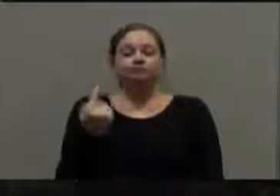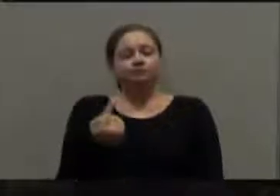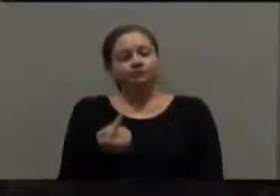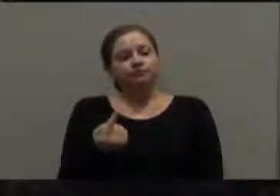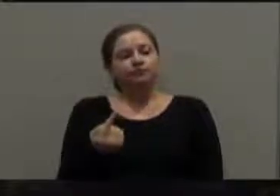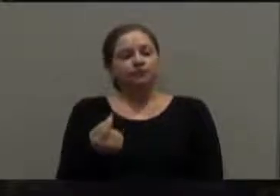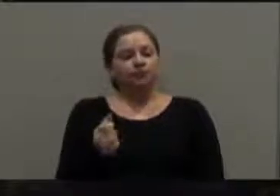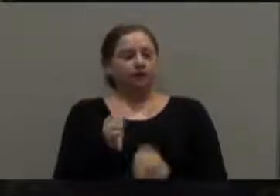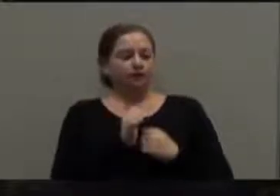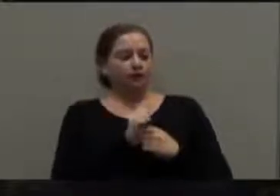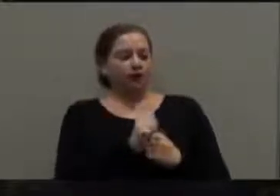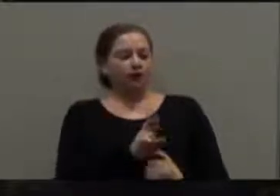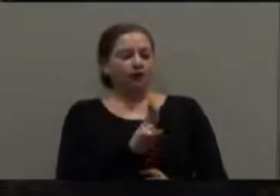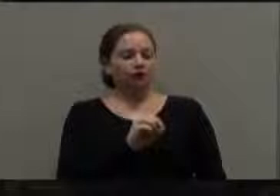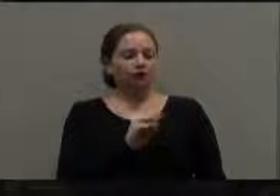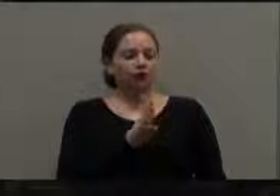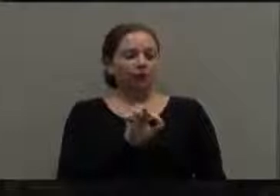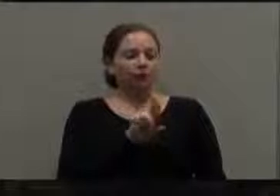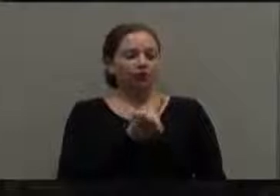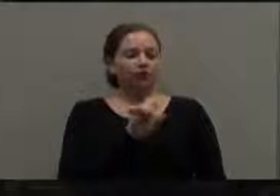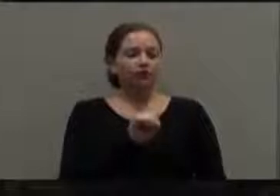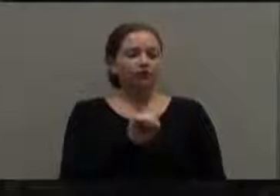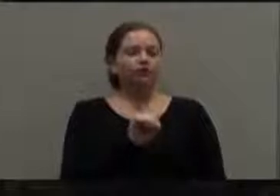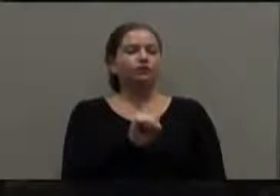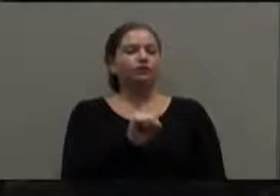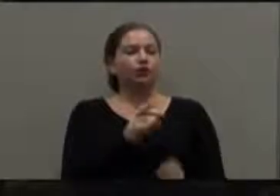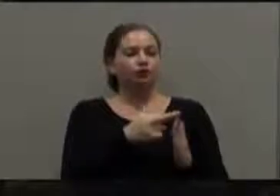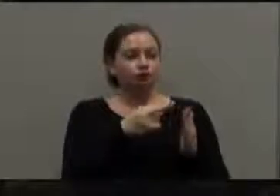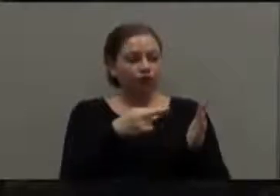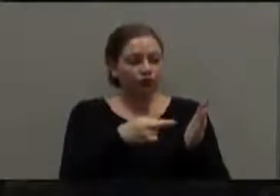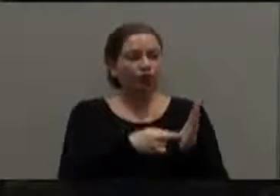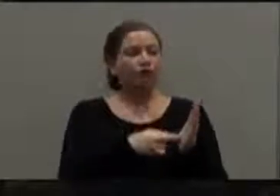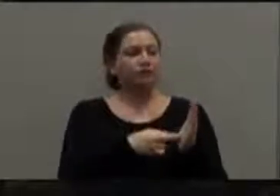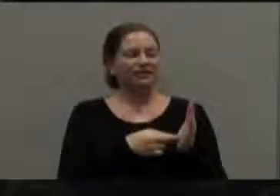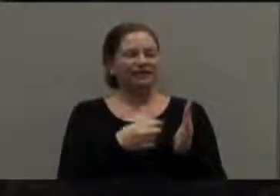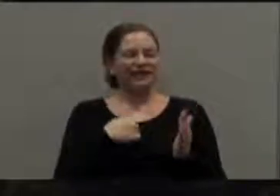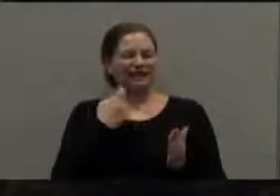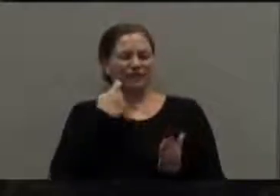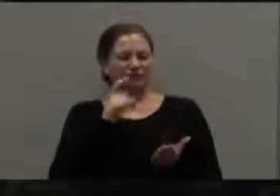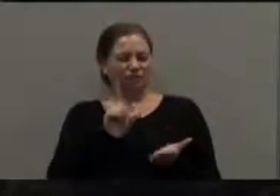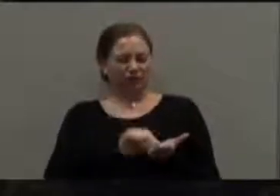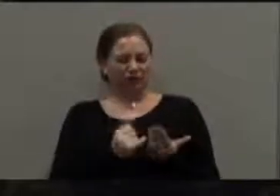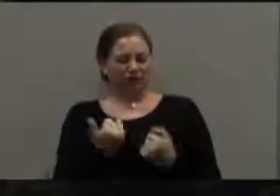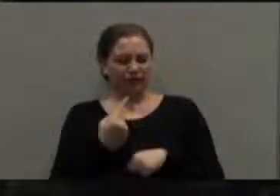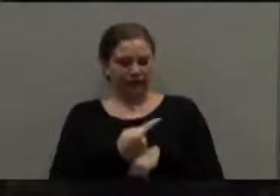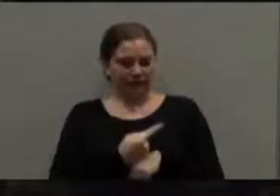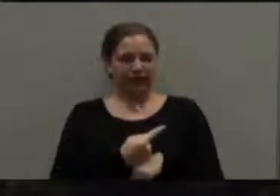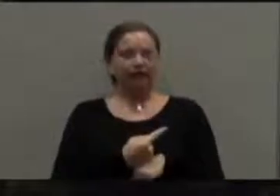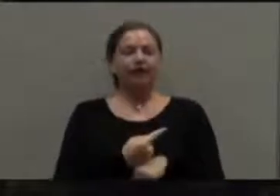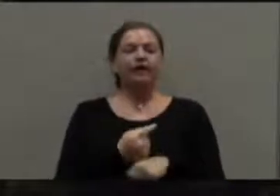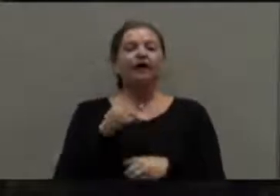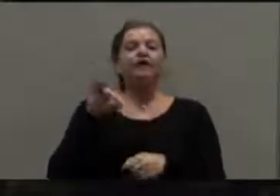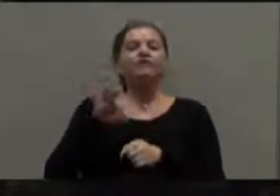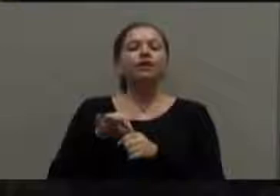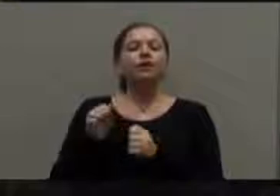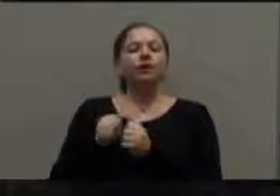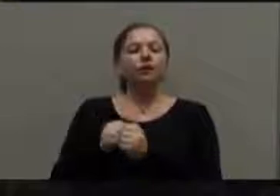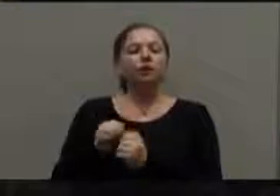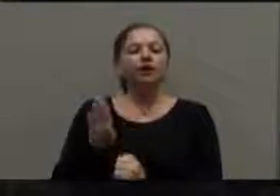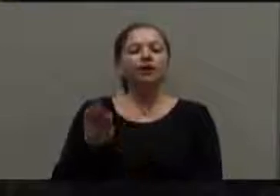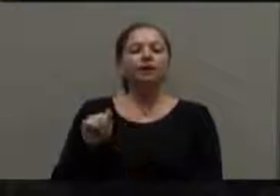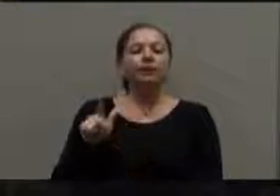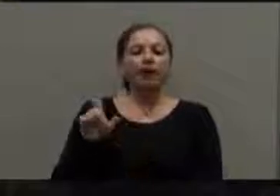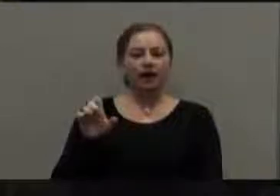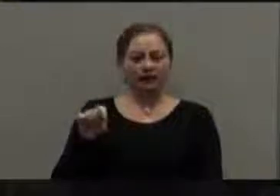according to Robert's rules, and Ms. Coatney printed this off for me today, voting by ballot, it says the main,